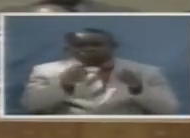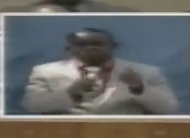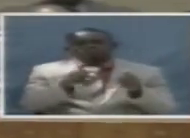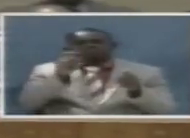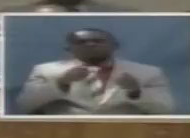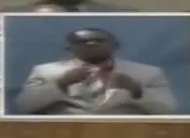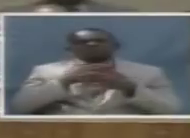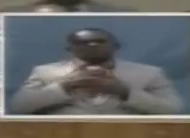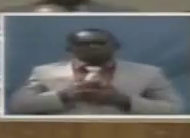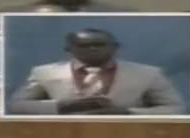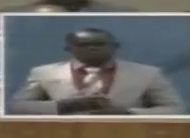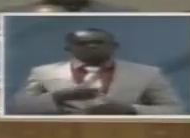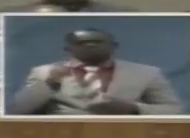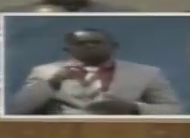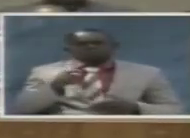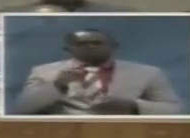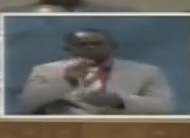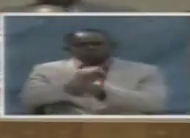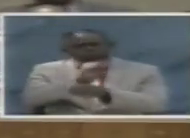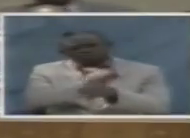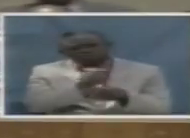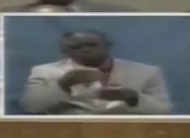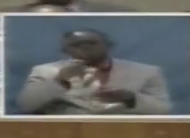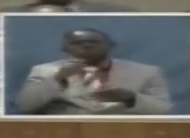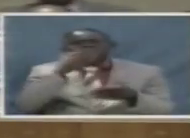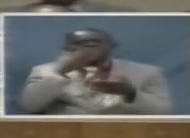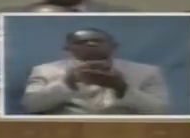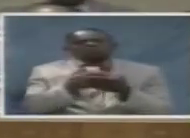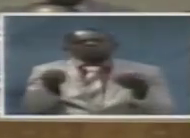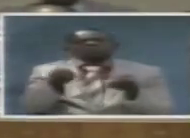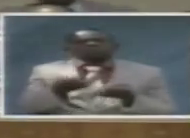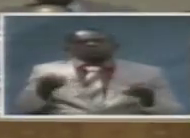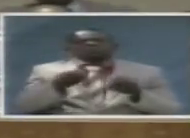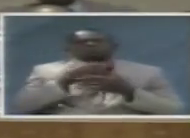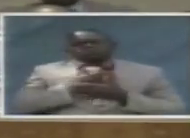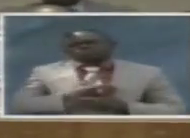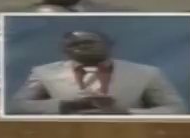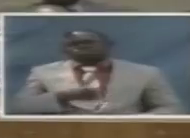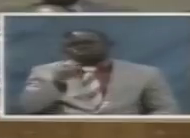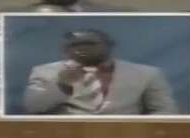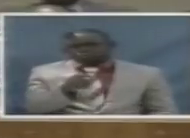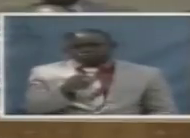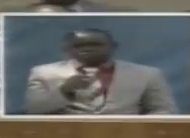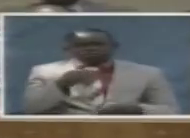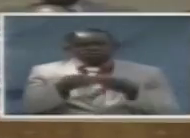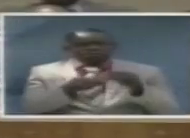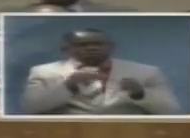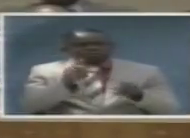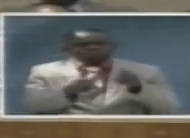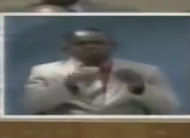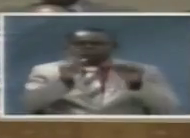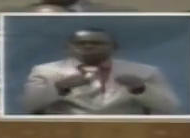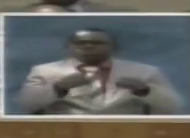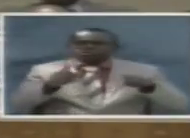public service, and a conducive environment where they can thrive, create their own wealth, and